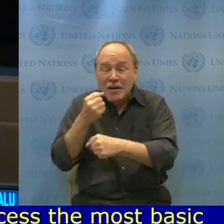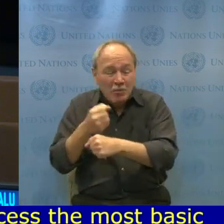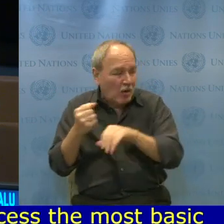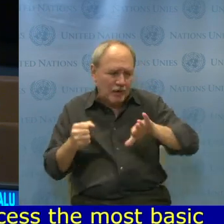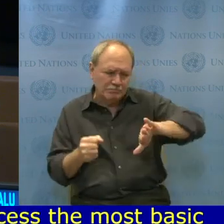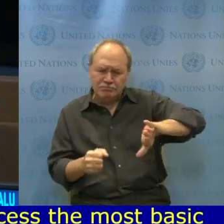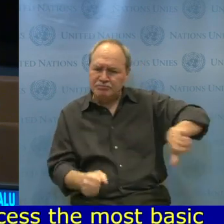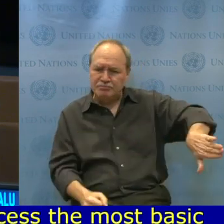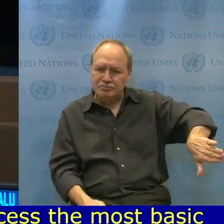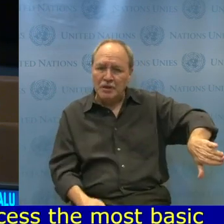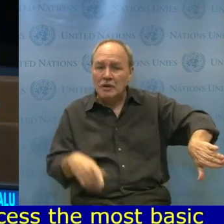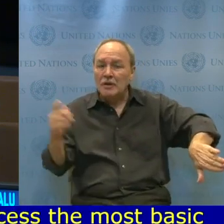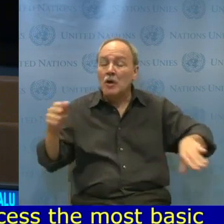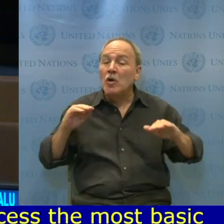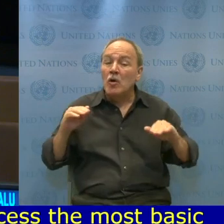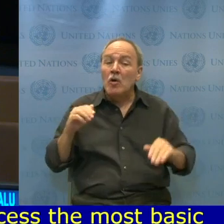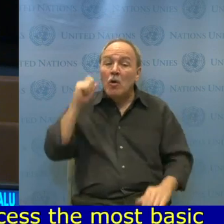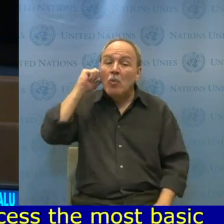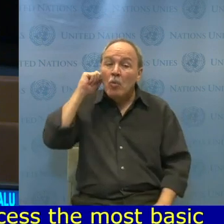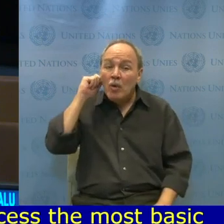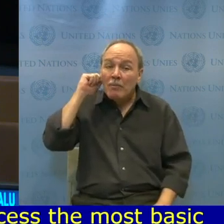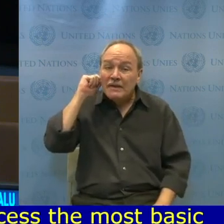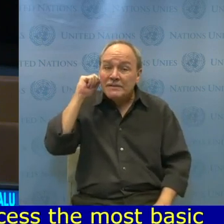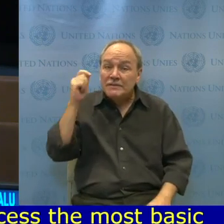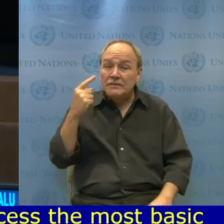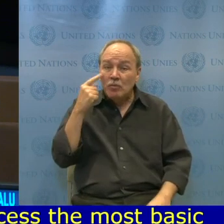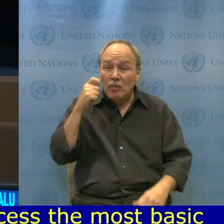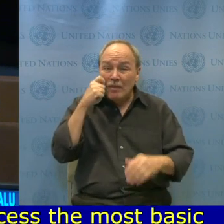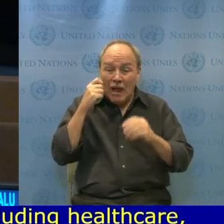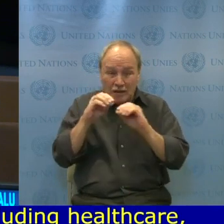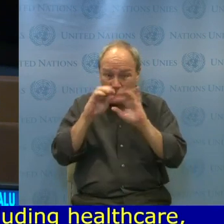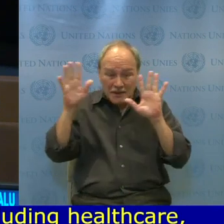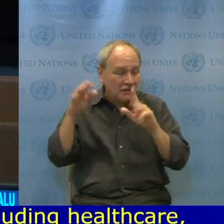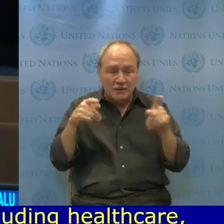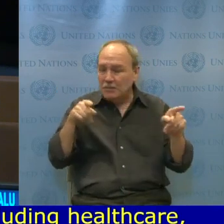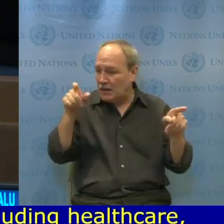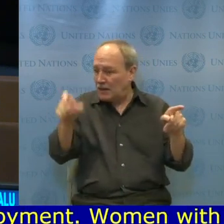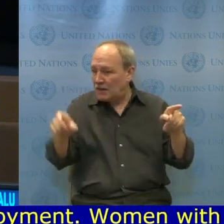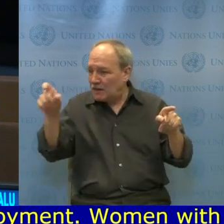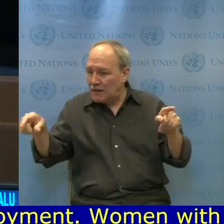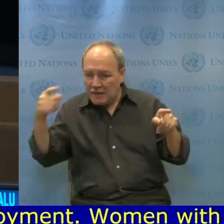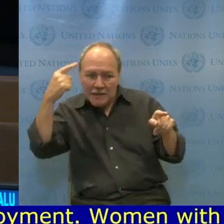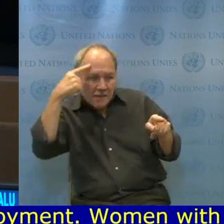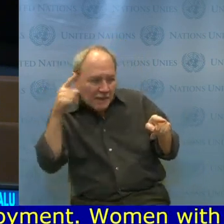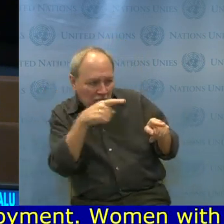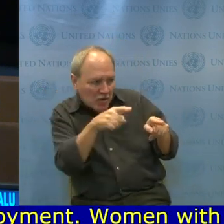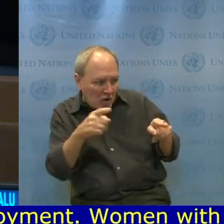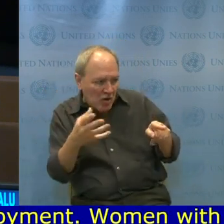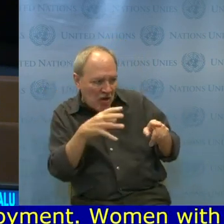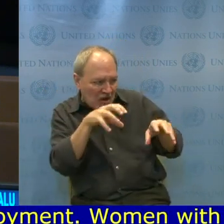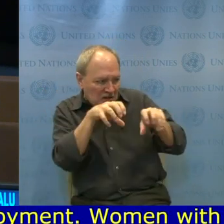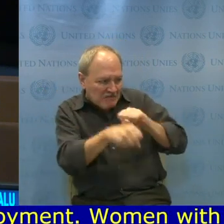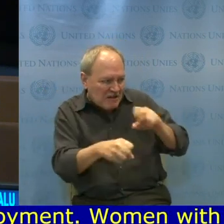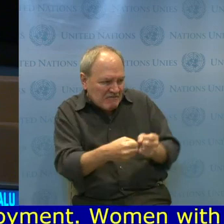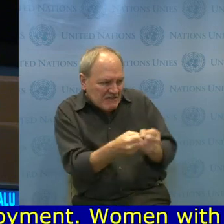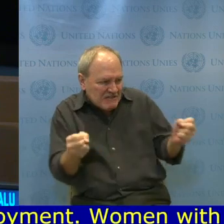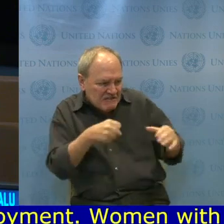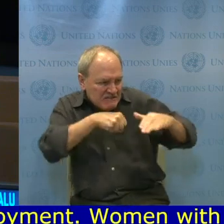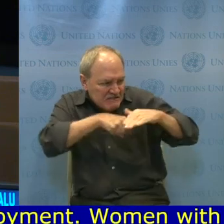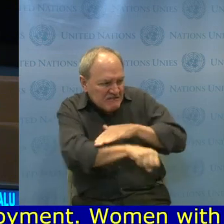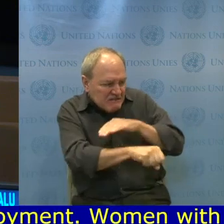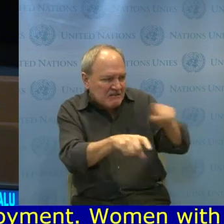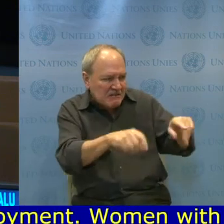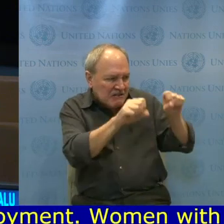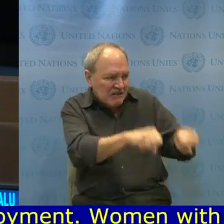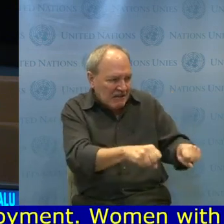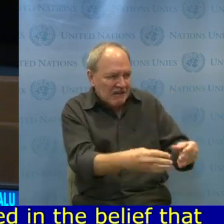albinism have been raped in the belief that their bodies can cure infertility and AIDS, while opportunistic witch doctors continue to incite violence by peddling the